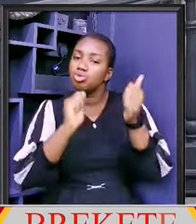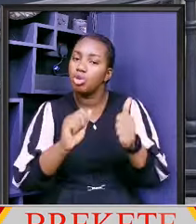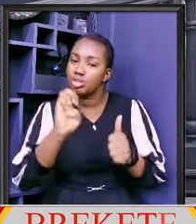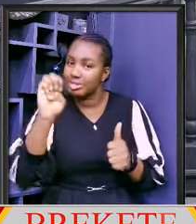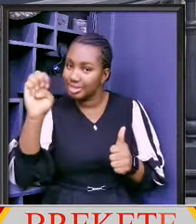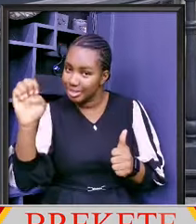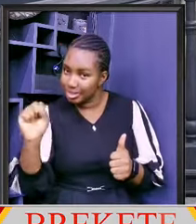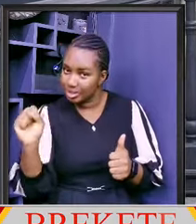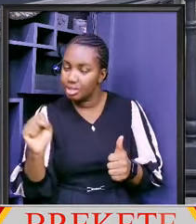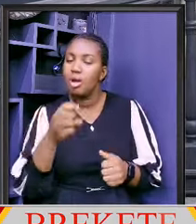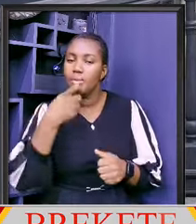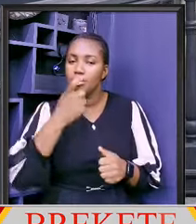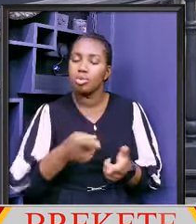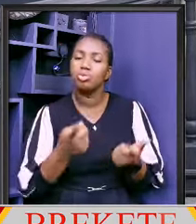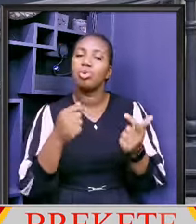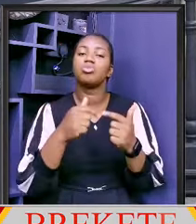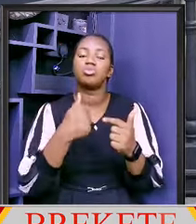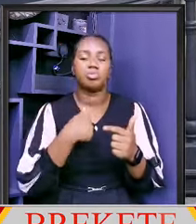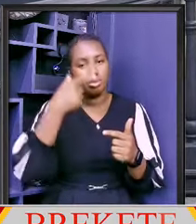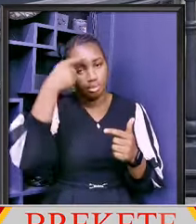make the trustees. Mm-hmm.